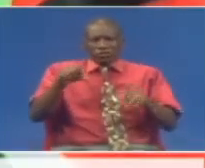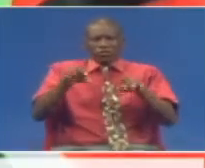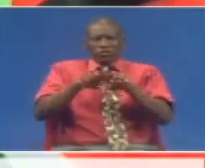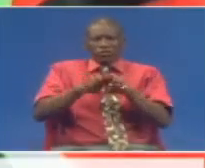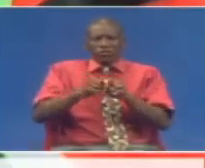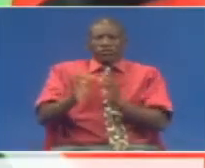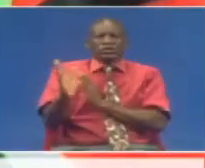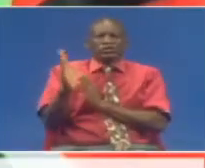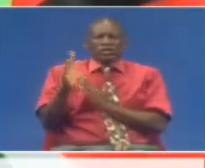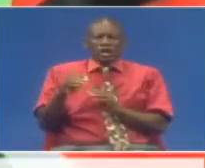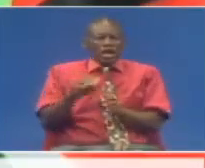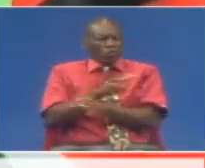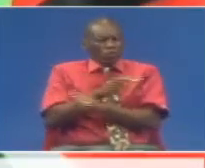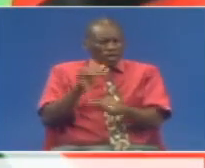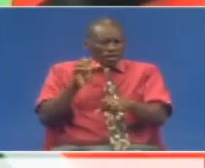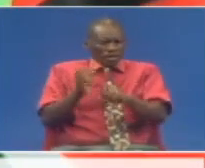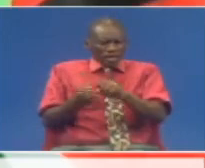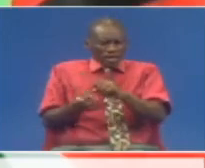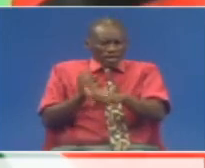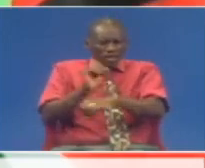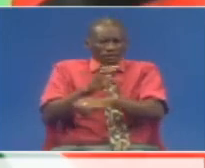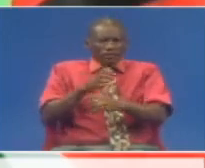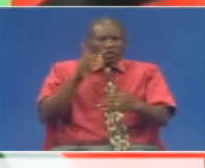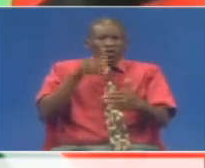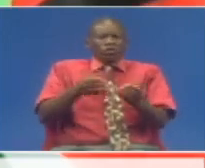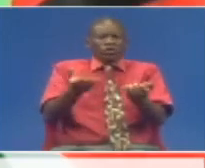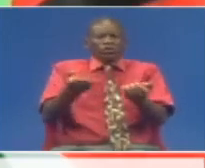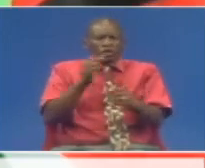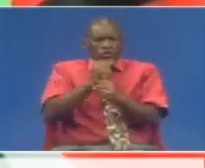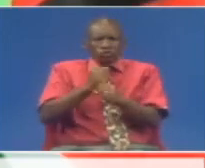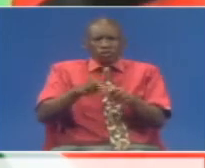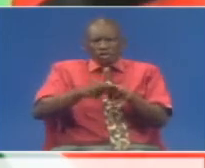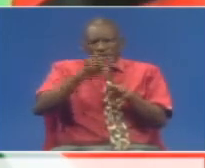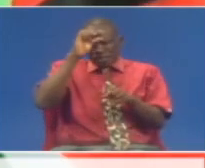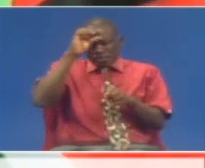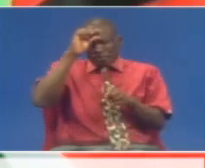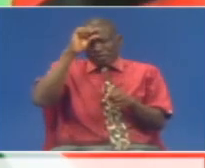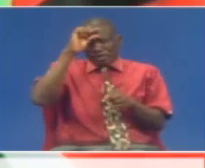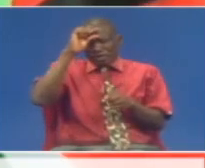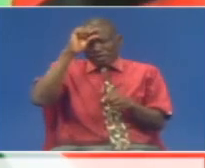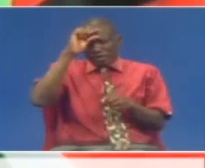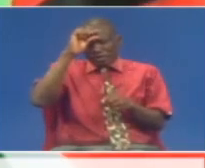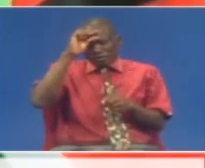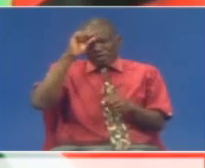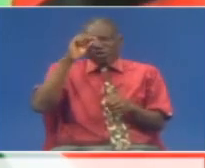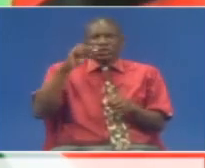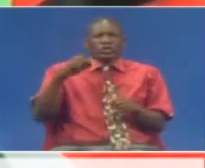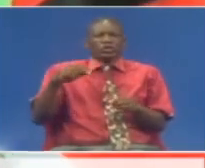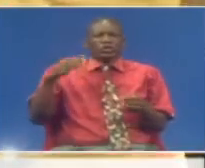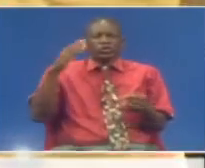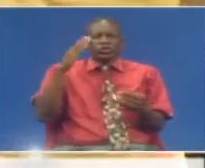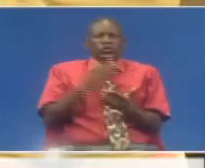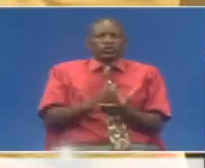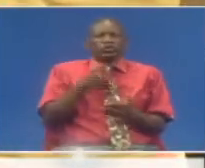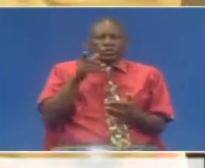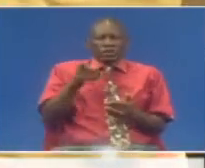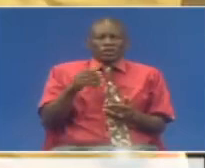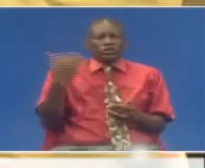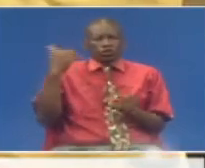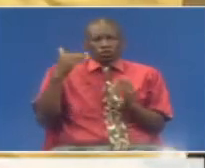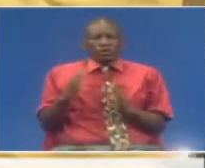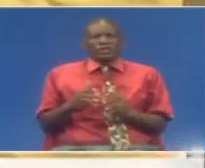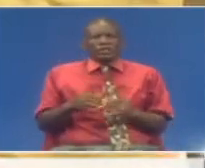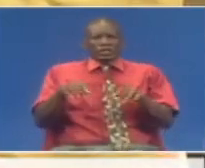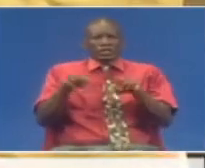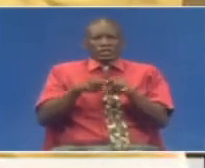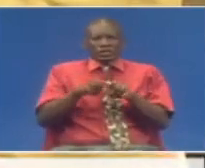properly guided on what we should do as government to rein in on these runaway crooks. Still, the